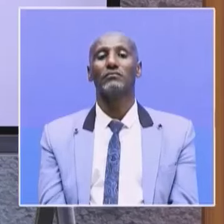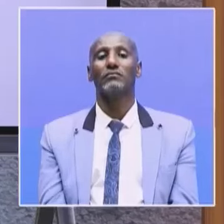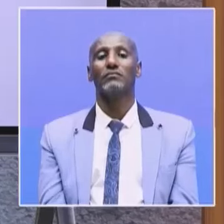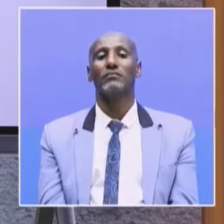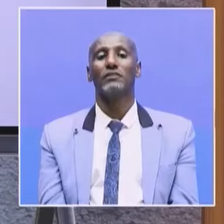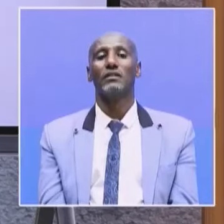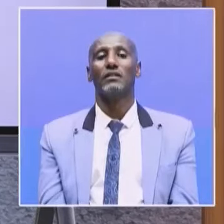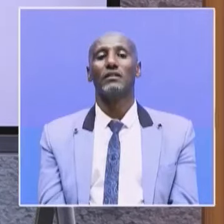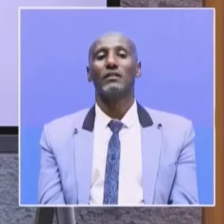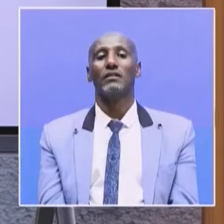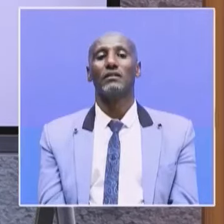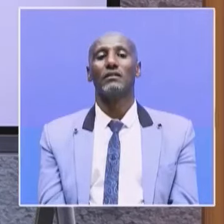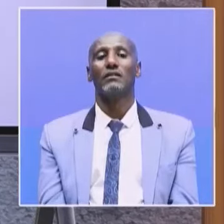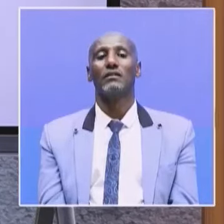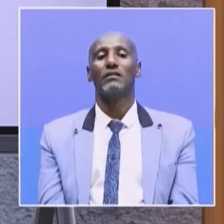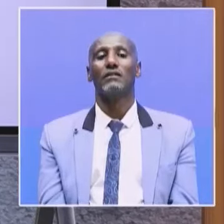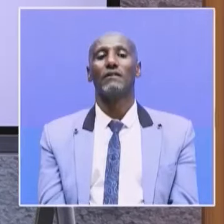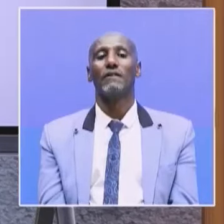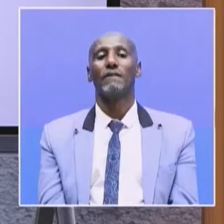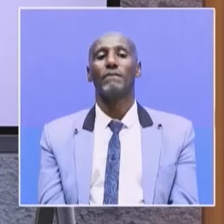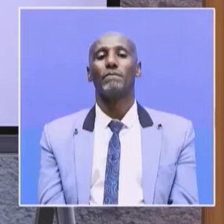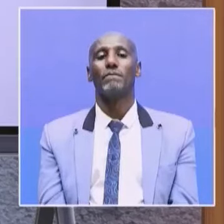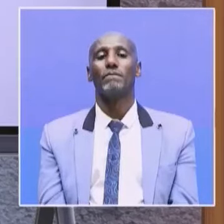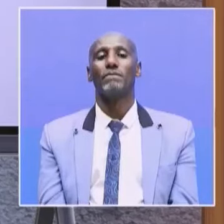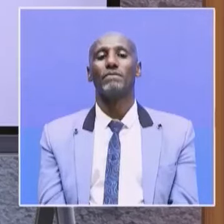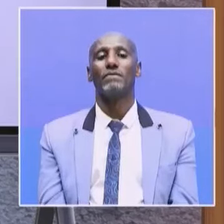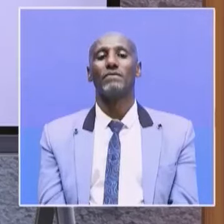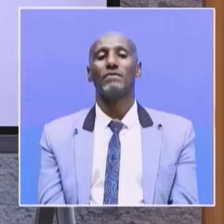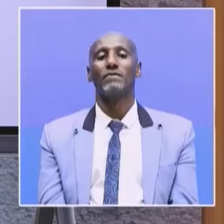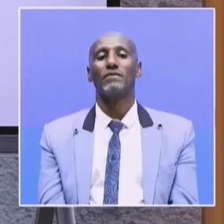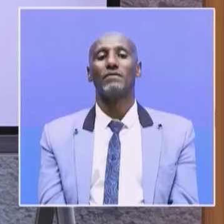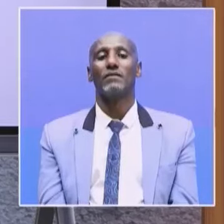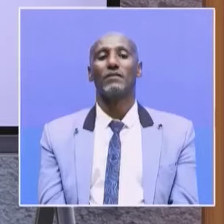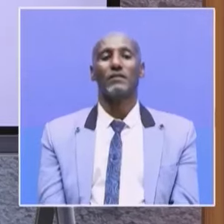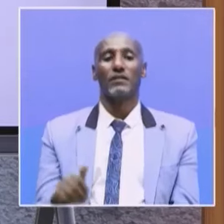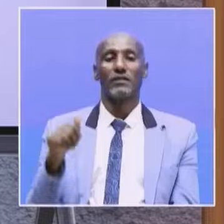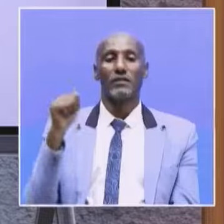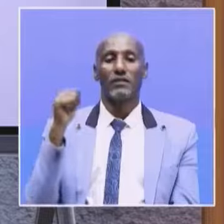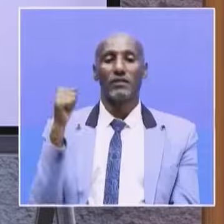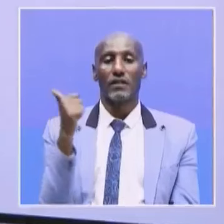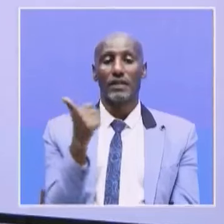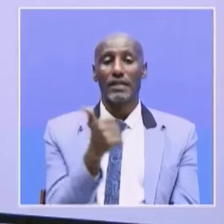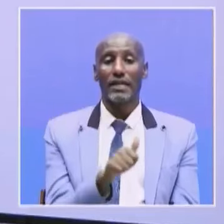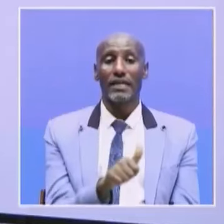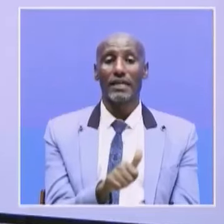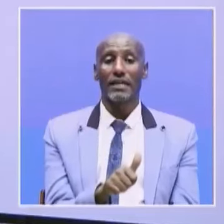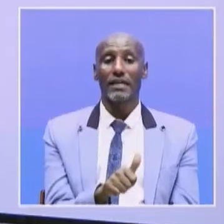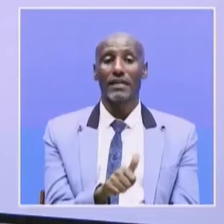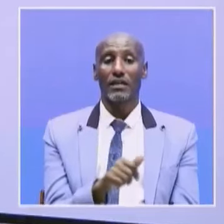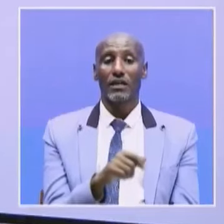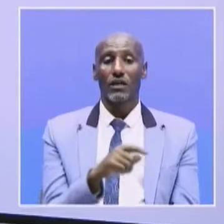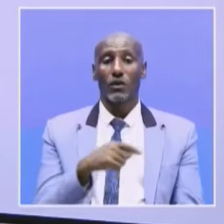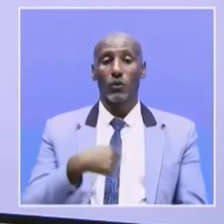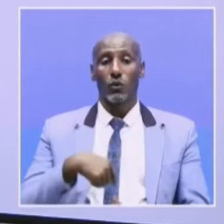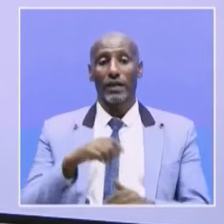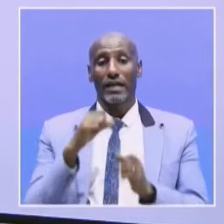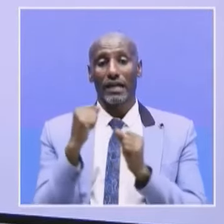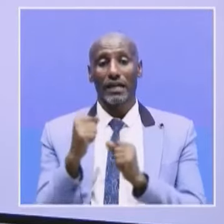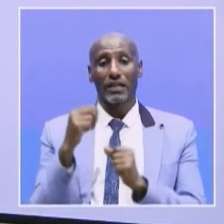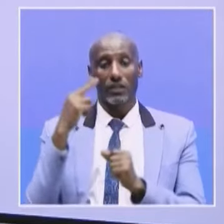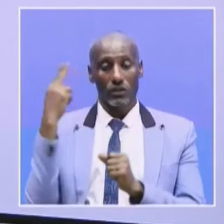the note, what I was telling you is, when we come to any, when we say any, we can use it for